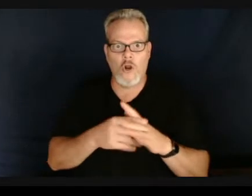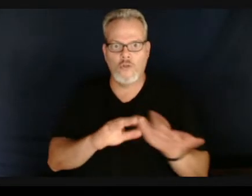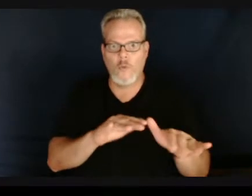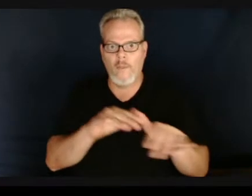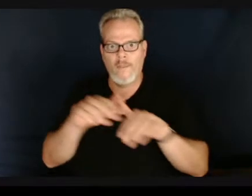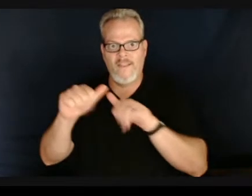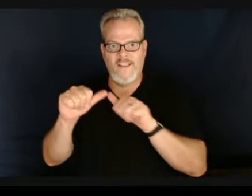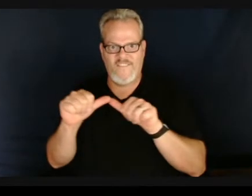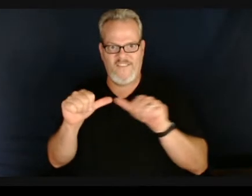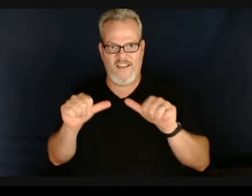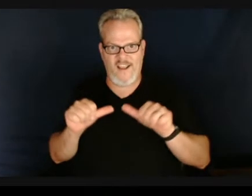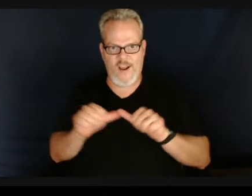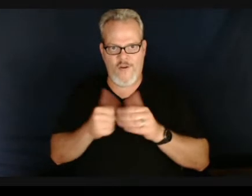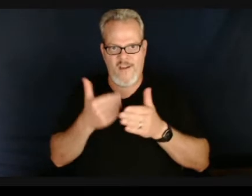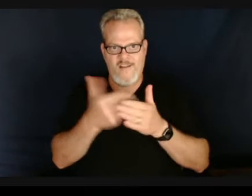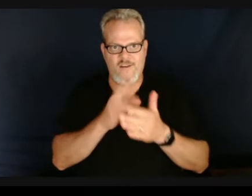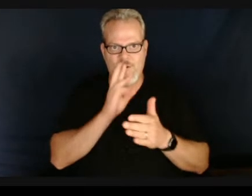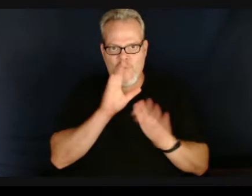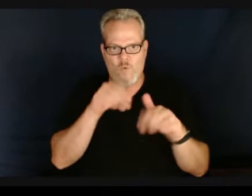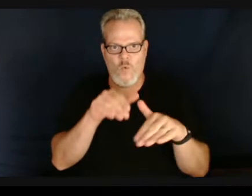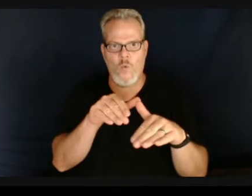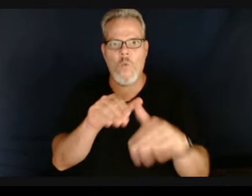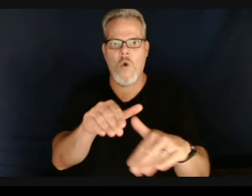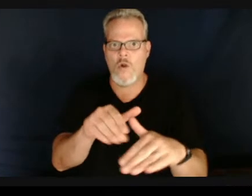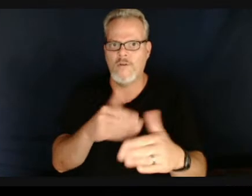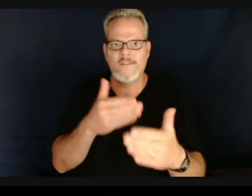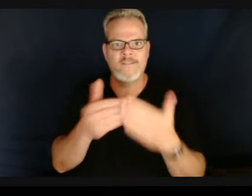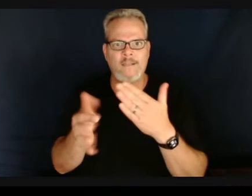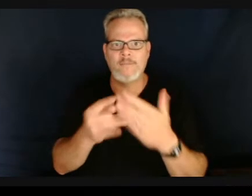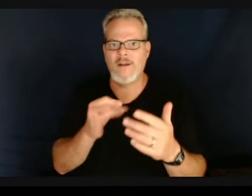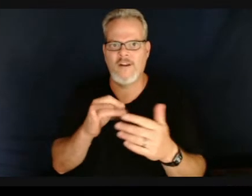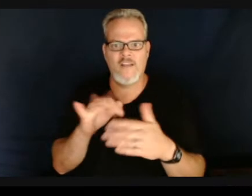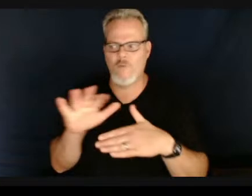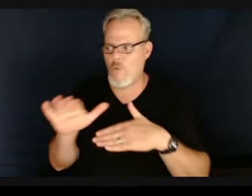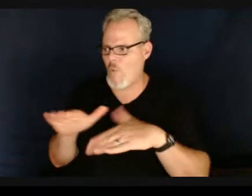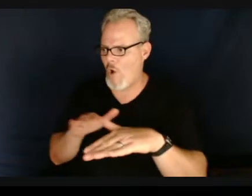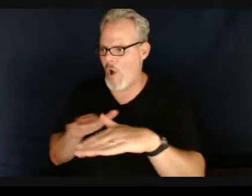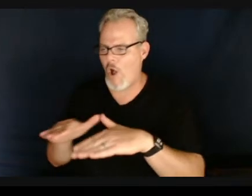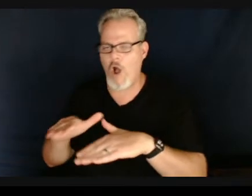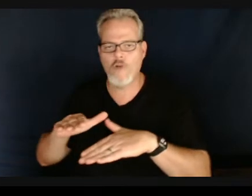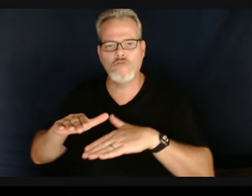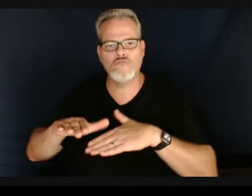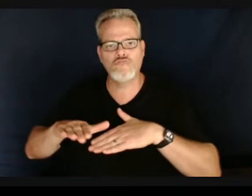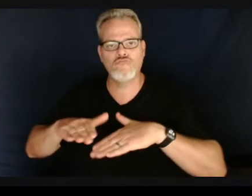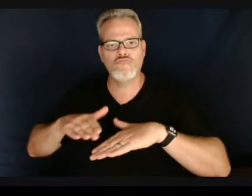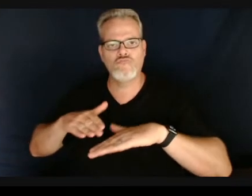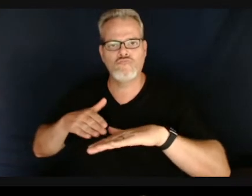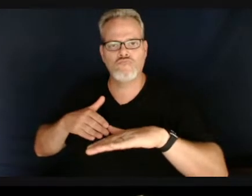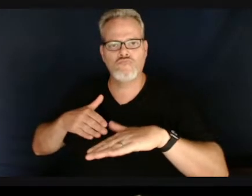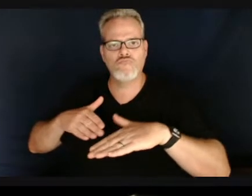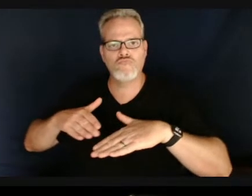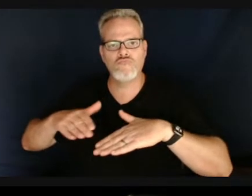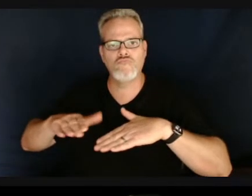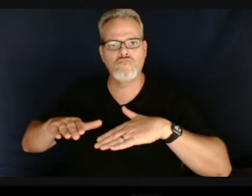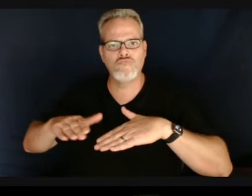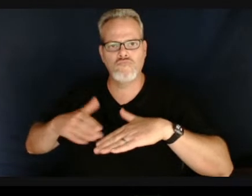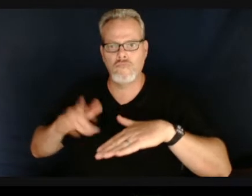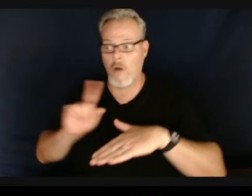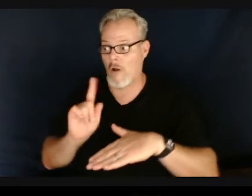even if it is at a moderately slow pace. Just get moving inland, and that can make all the difference.